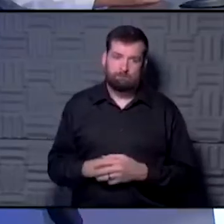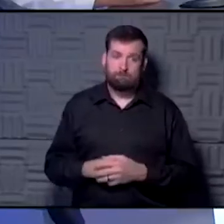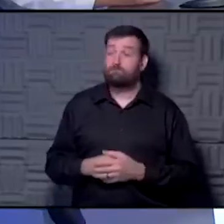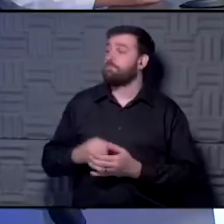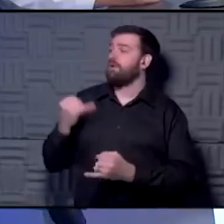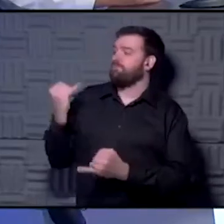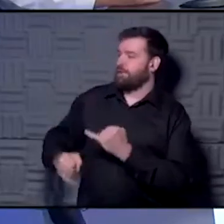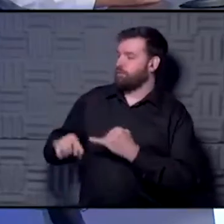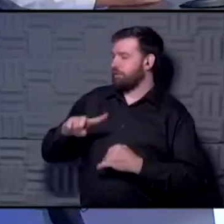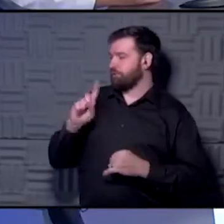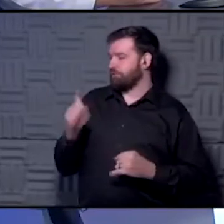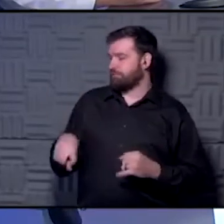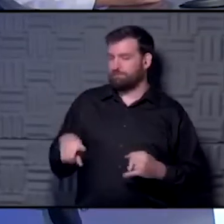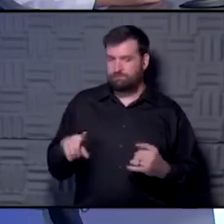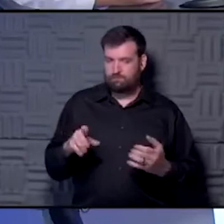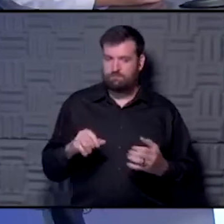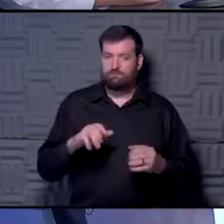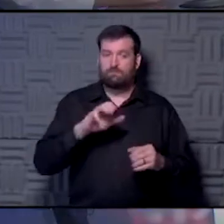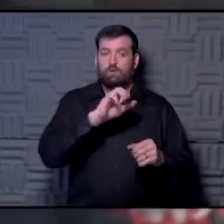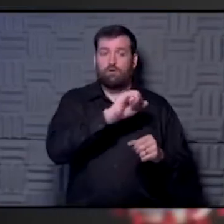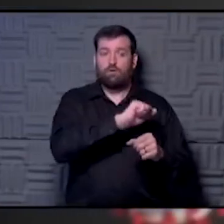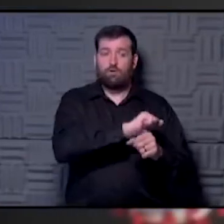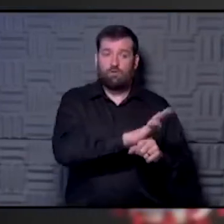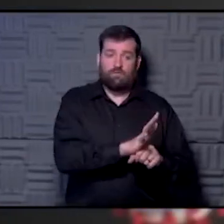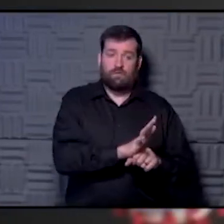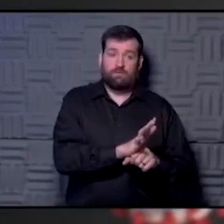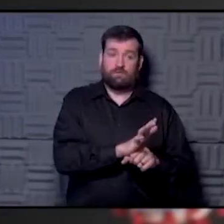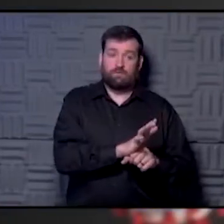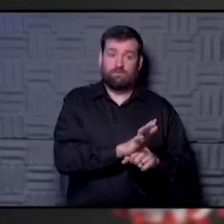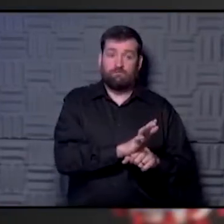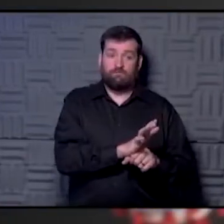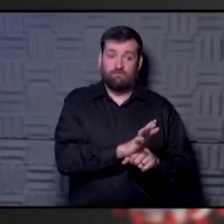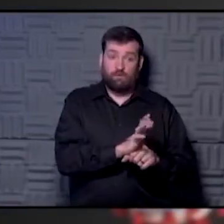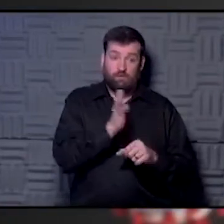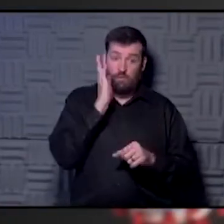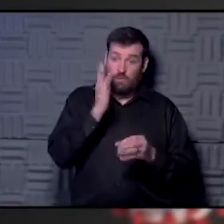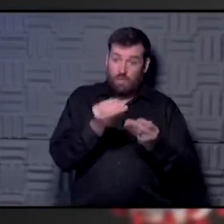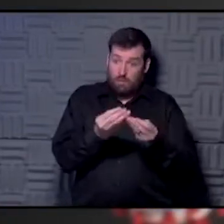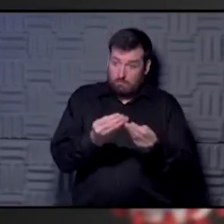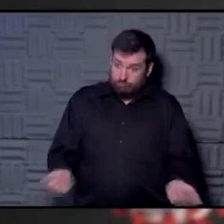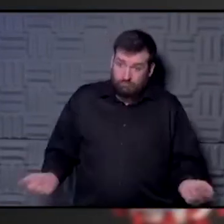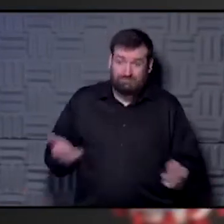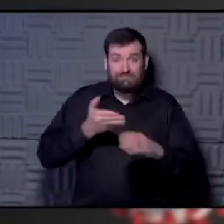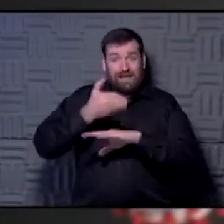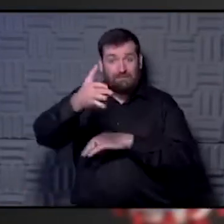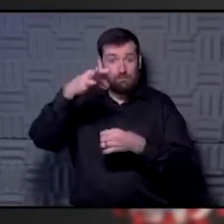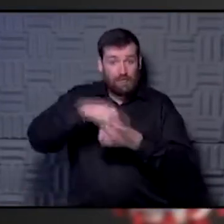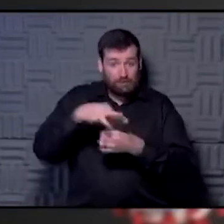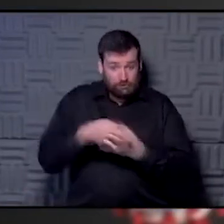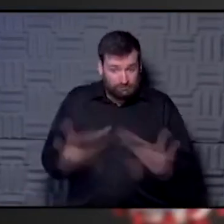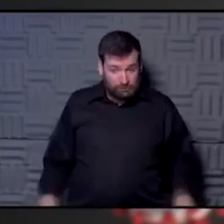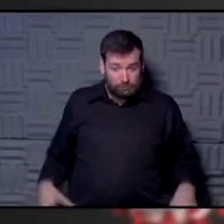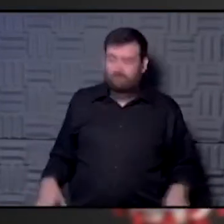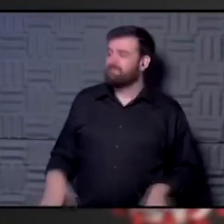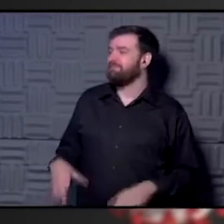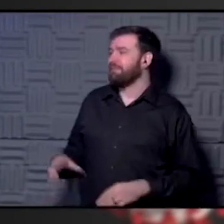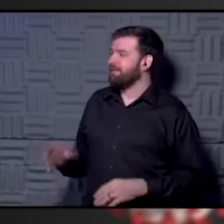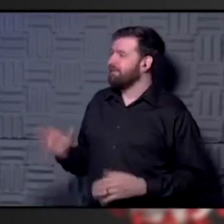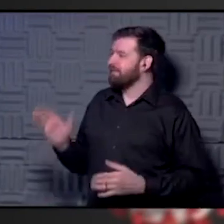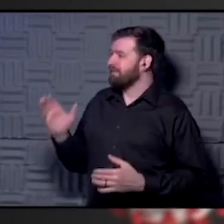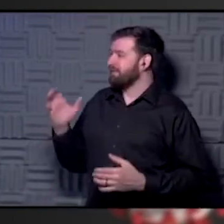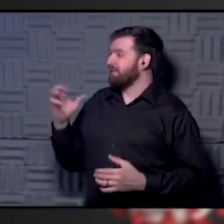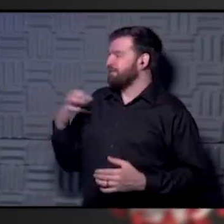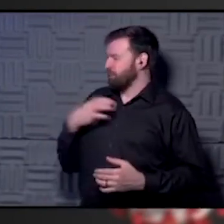Final question, is it true that COVID-19 will go away as soon as we hold the election? If only it were as simple as